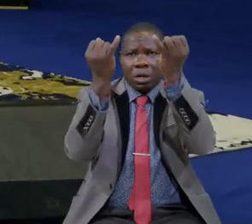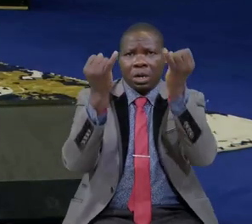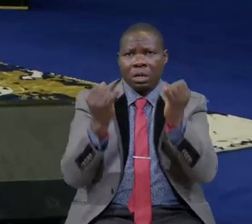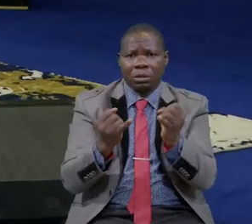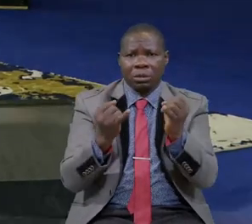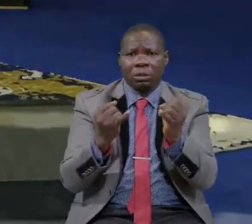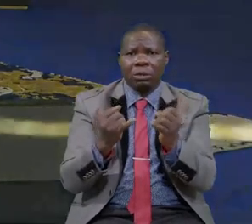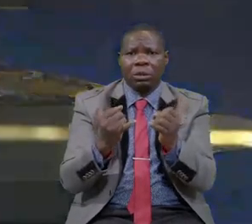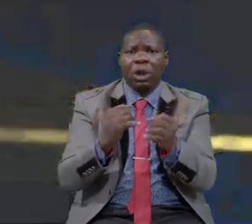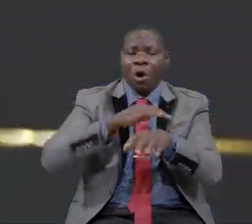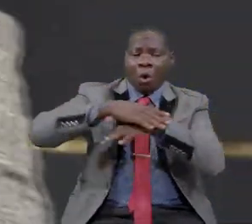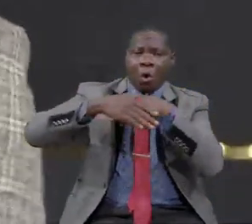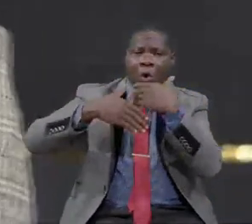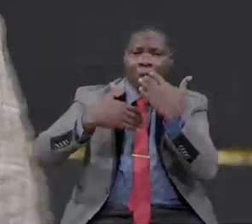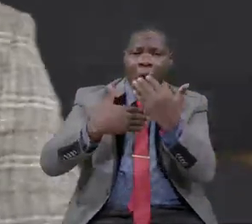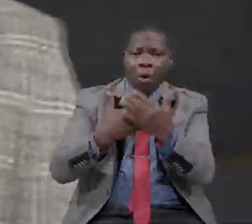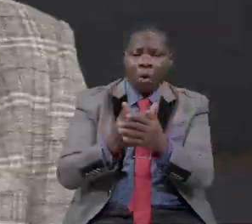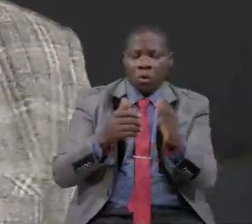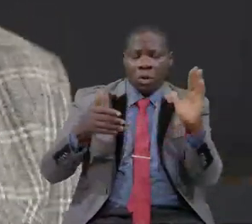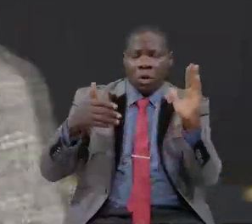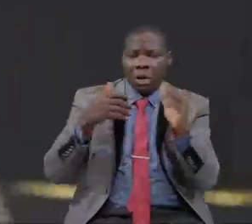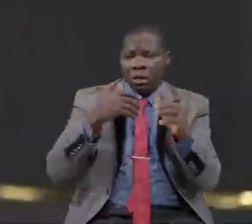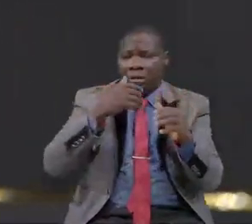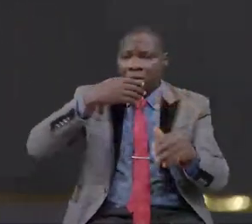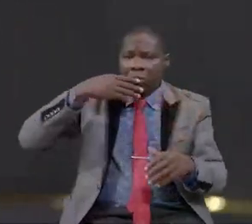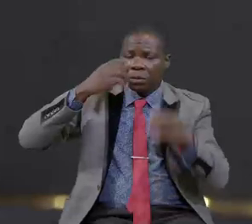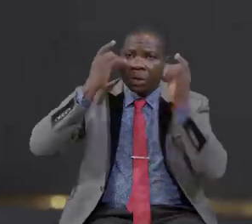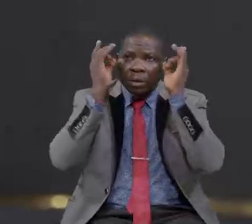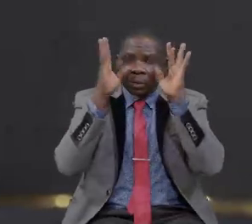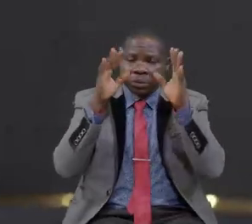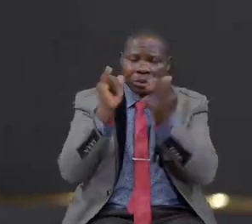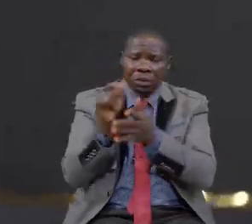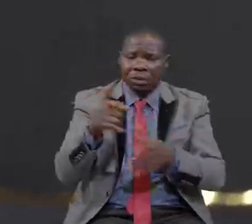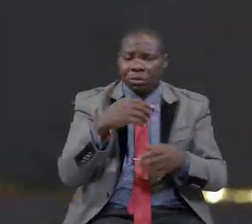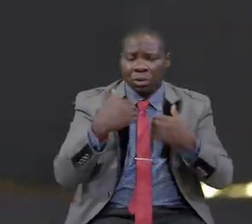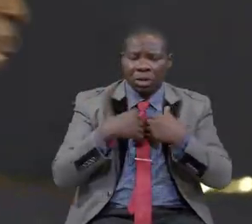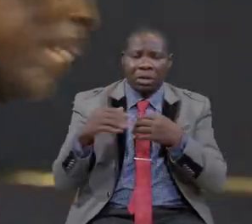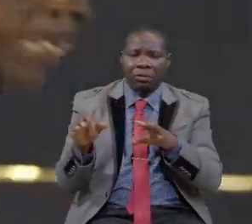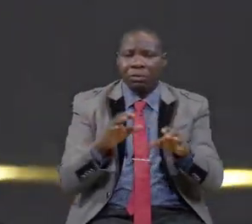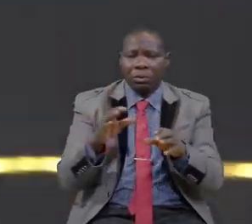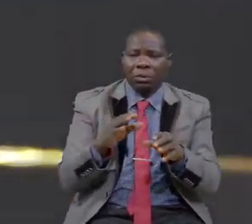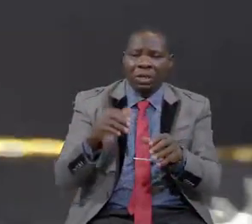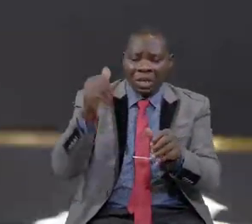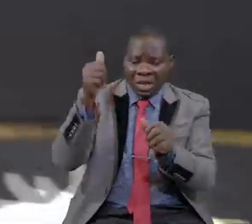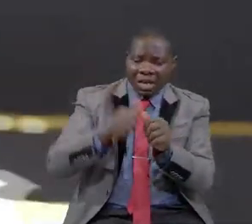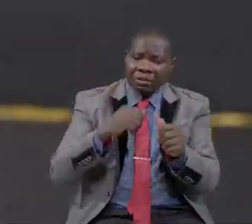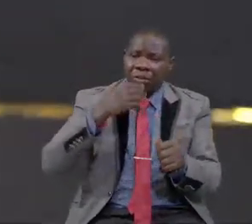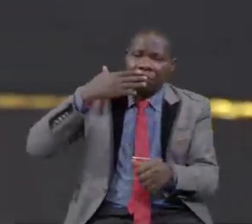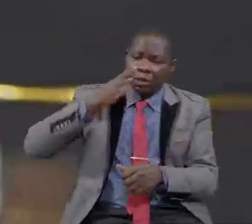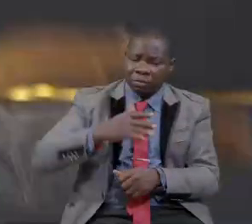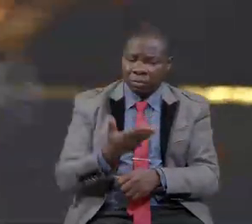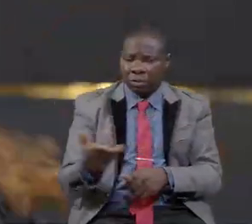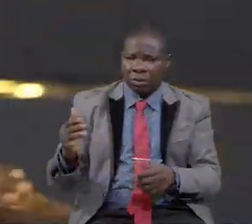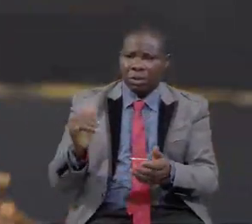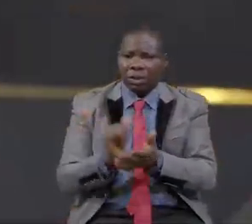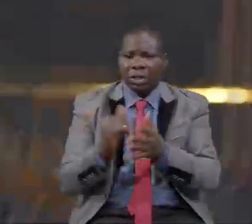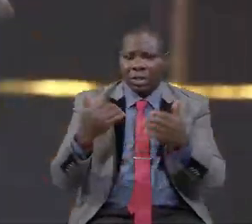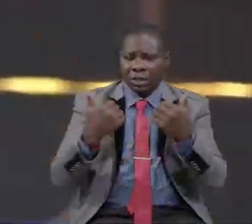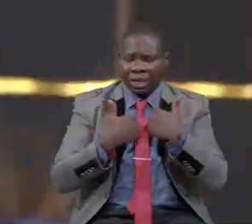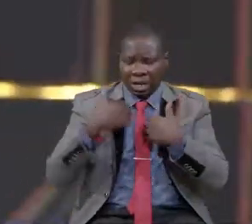every abomination that you have done. Every evil sin that has